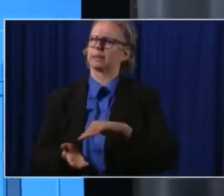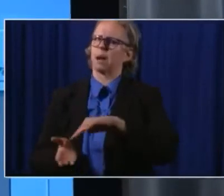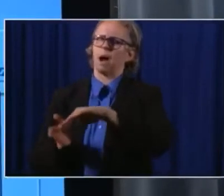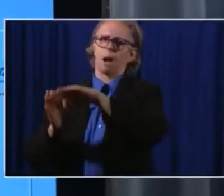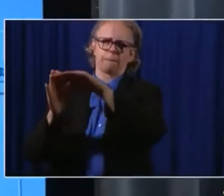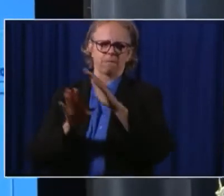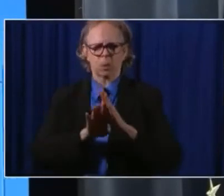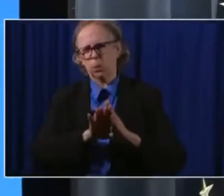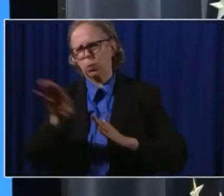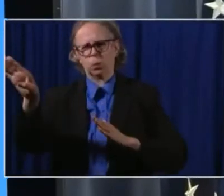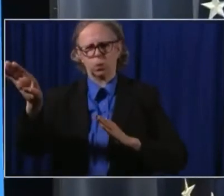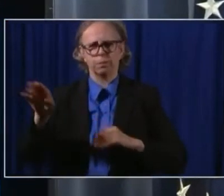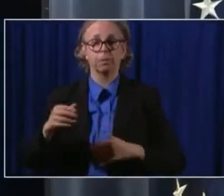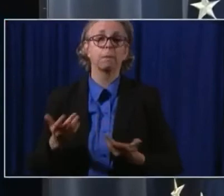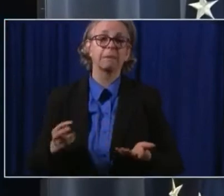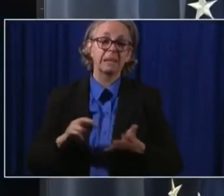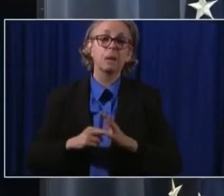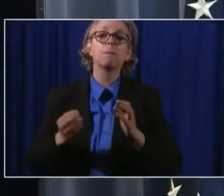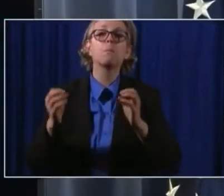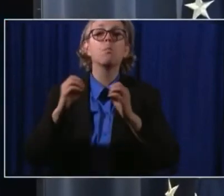Ohio hospitals.